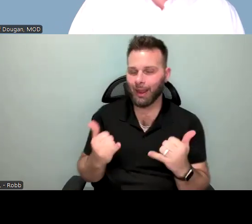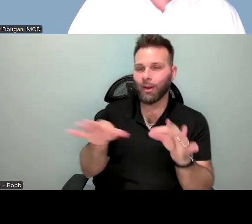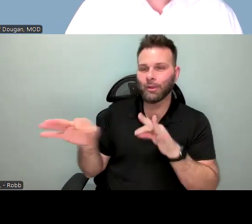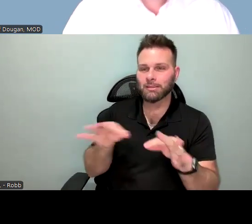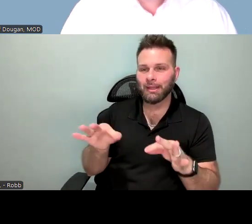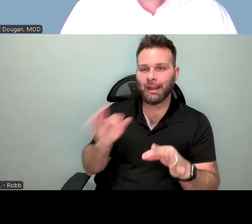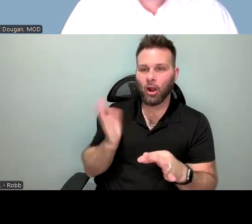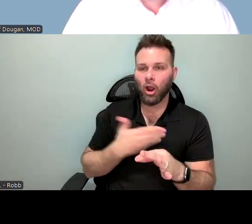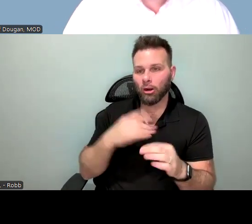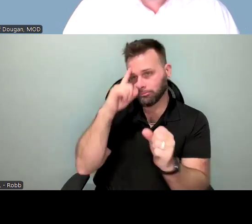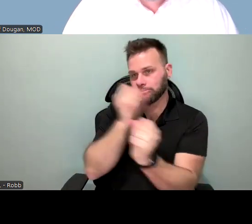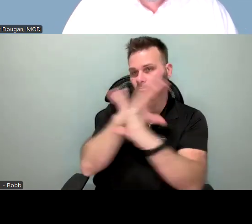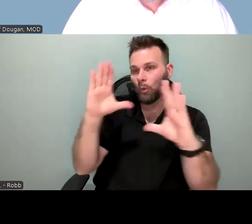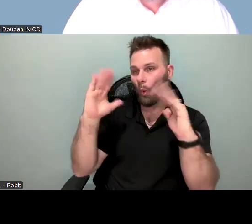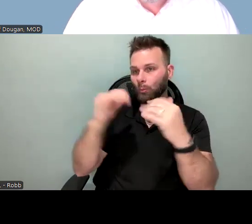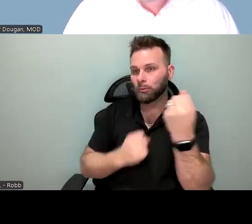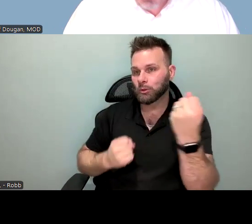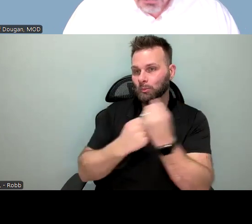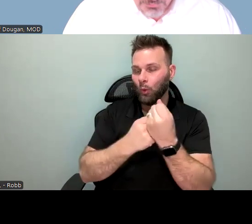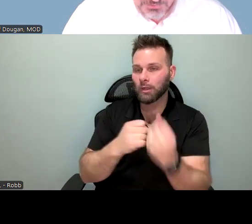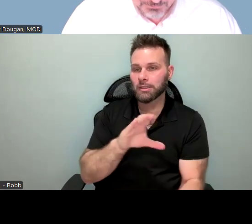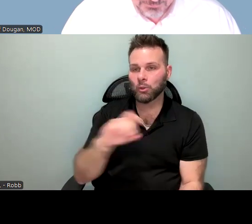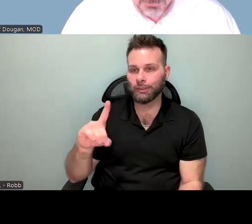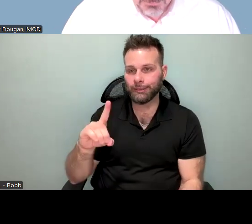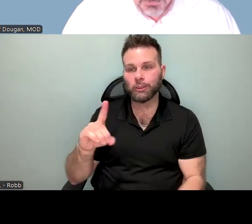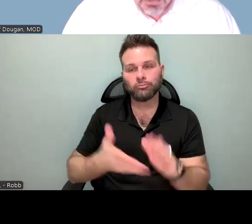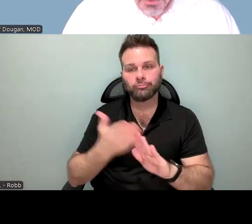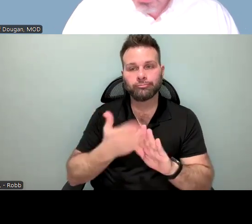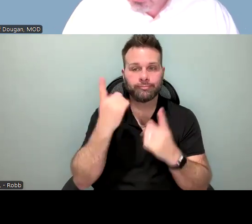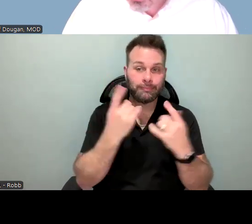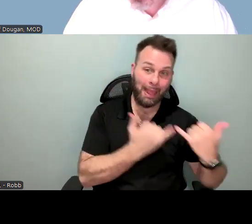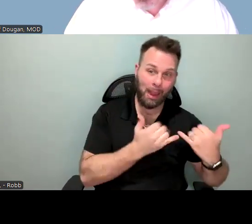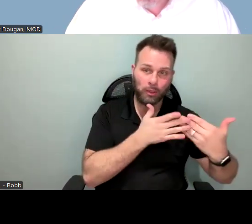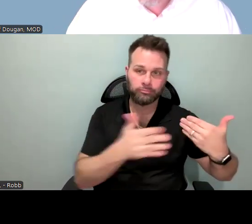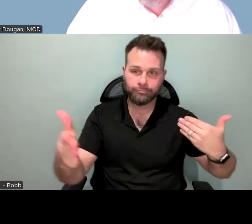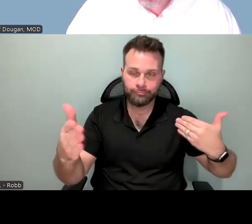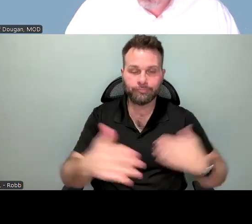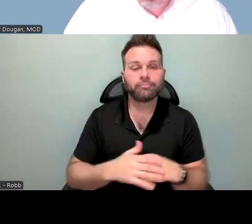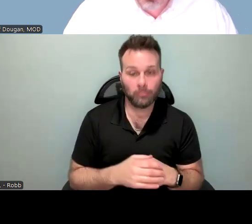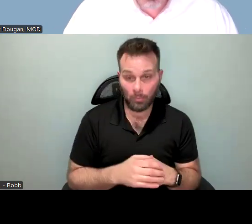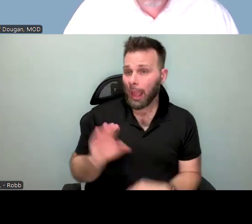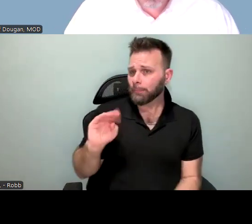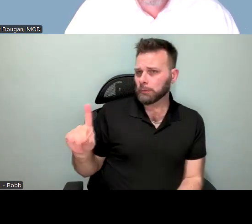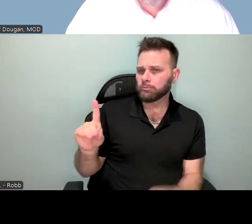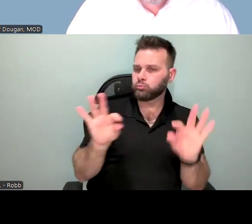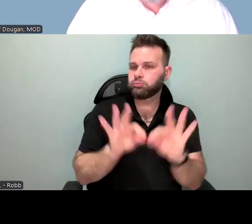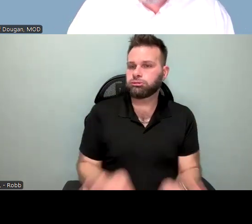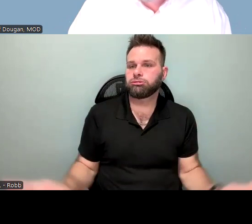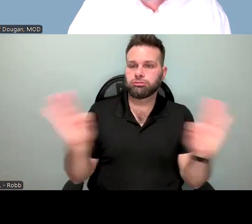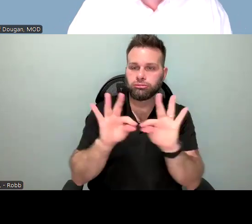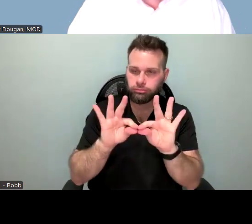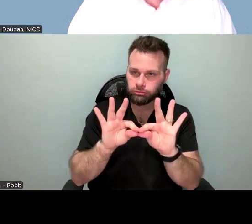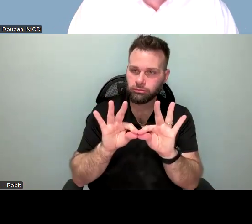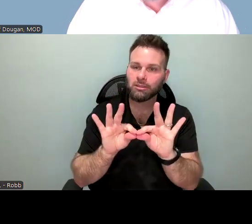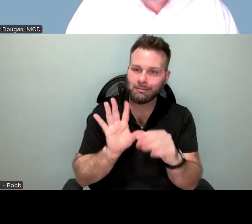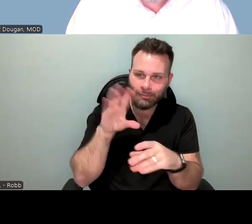hoping to help CODs function now and in the future. So the MOD we play a vital role in supporting the success of